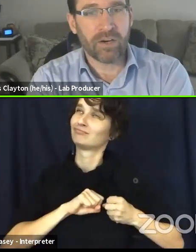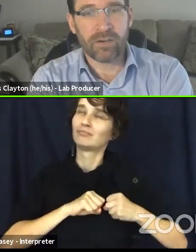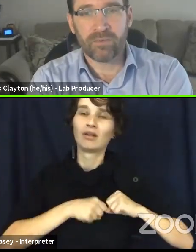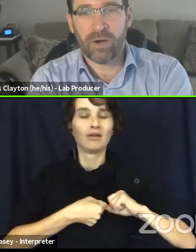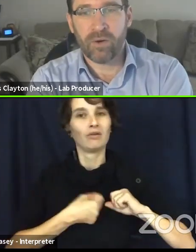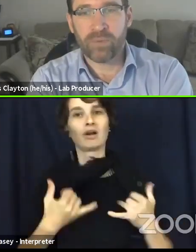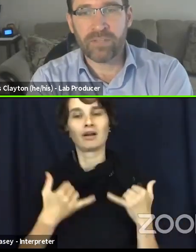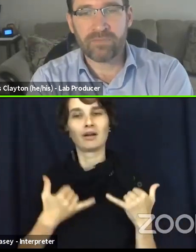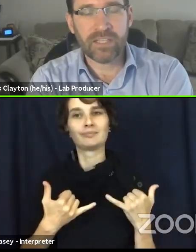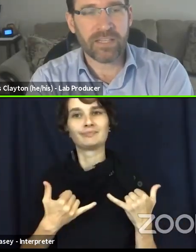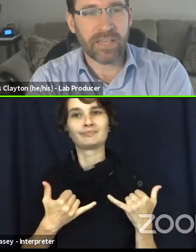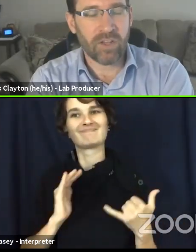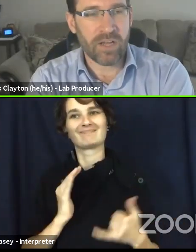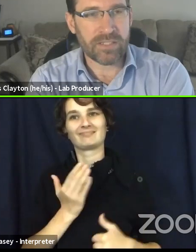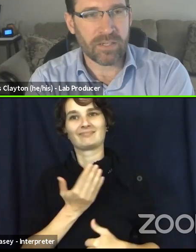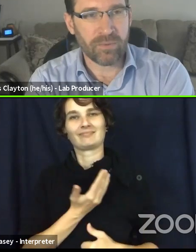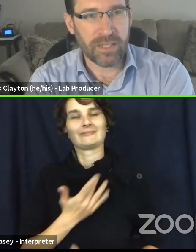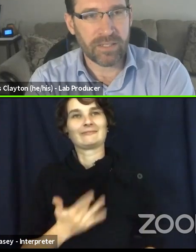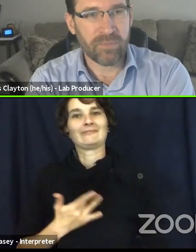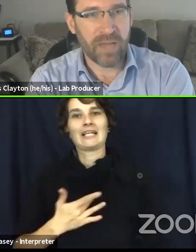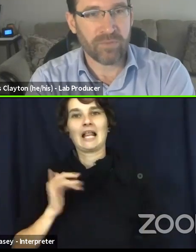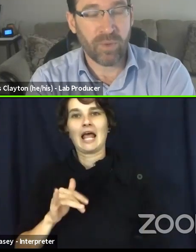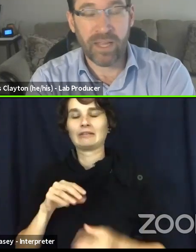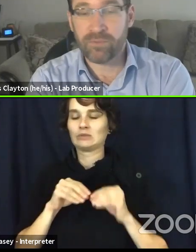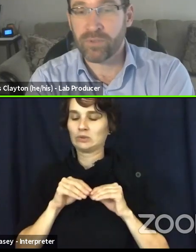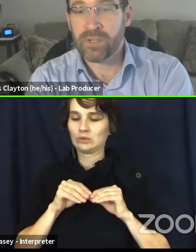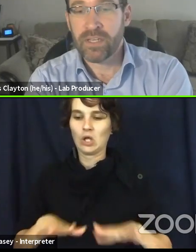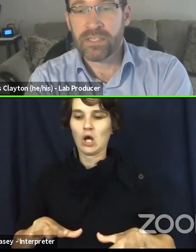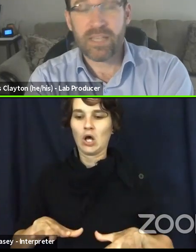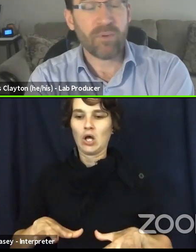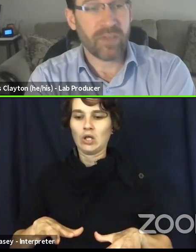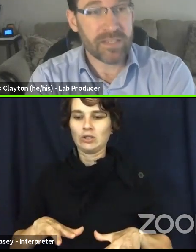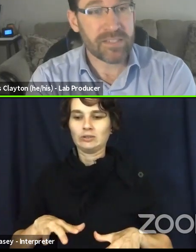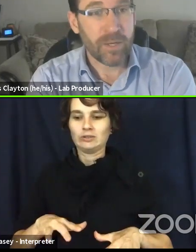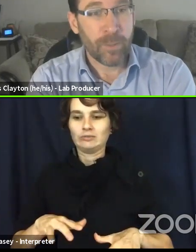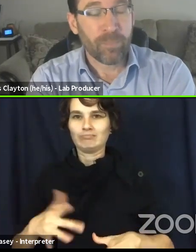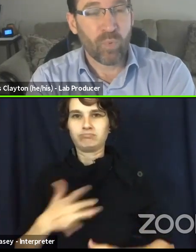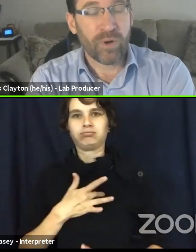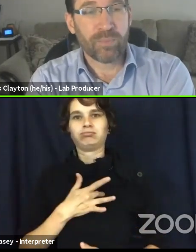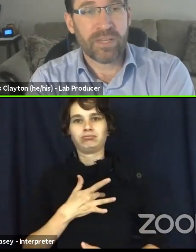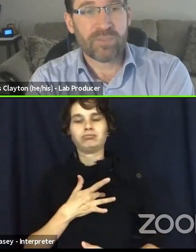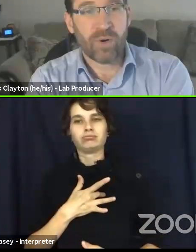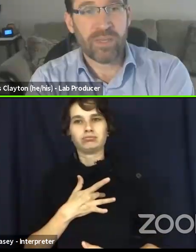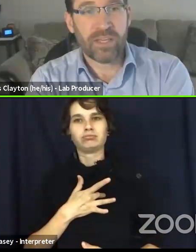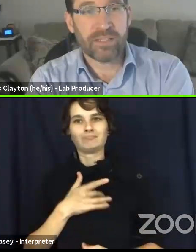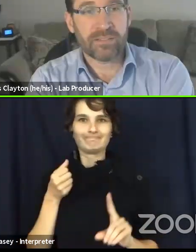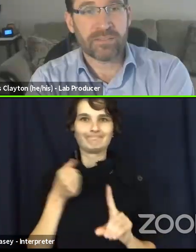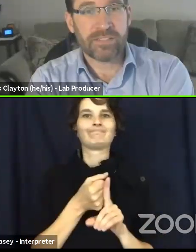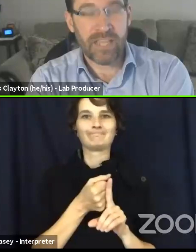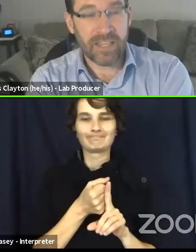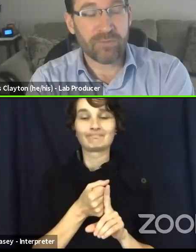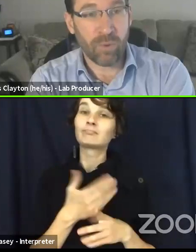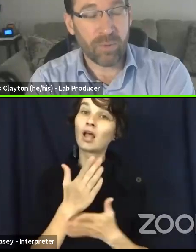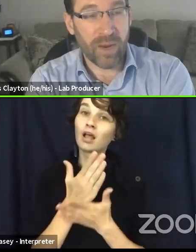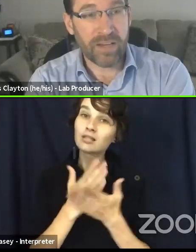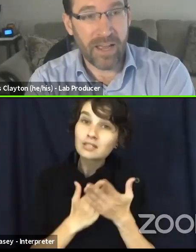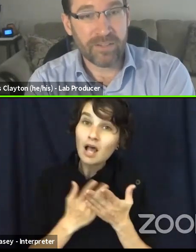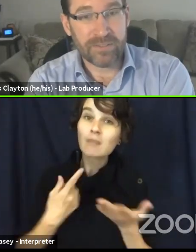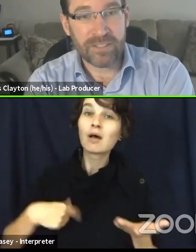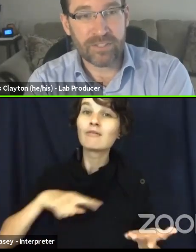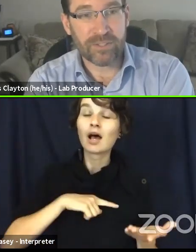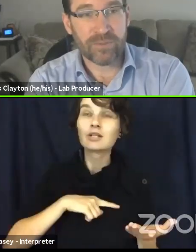and are really feeling that loss in a really impactful way. And for some of us, we're in a place where we can take that forward